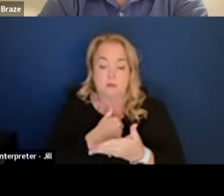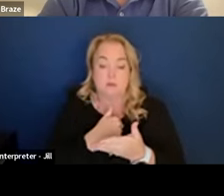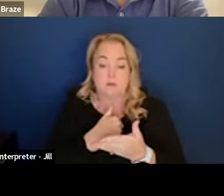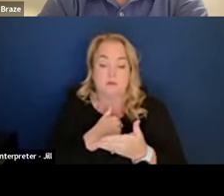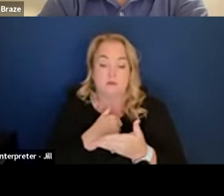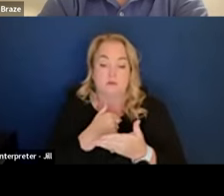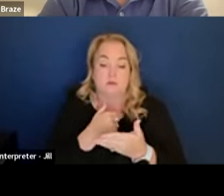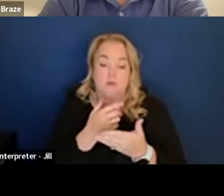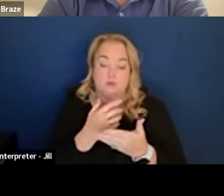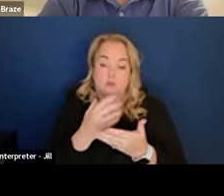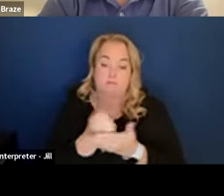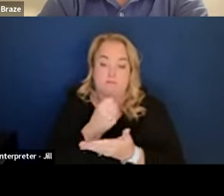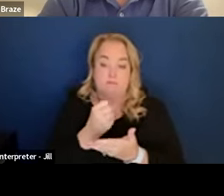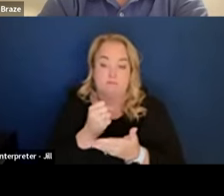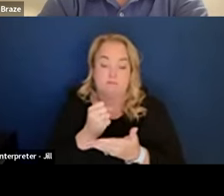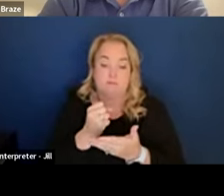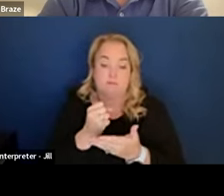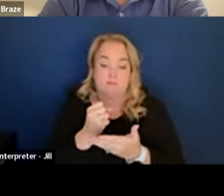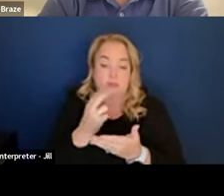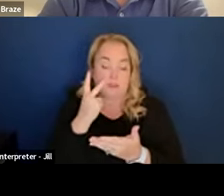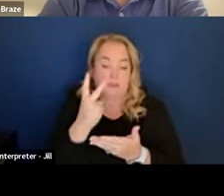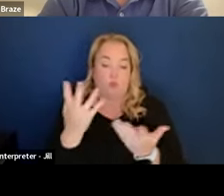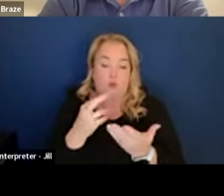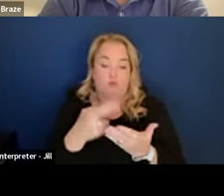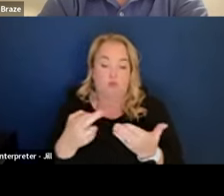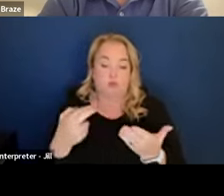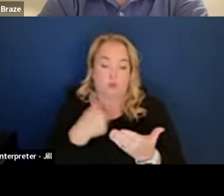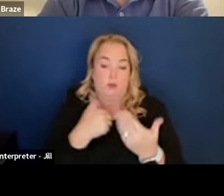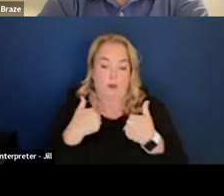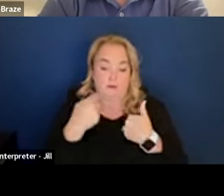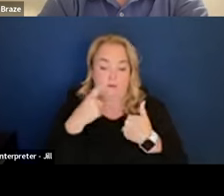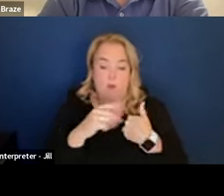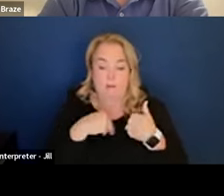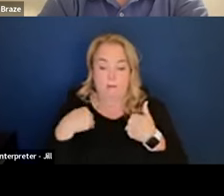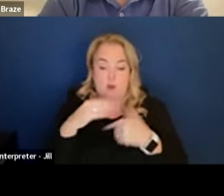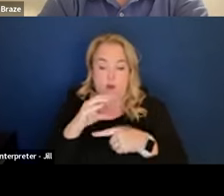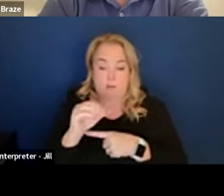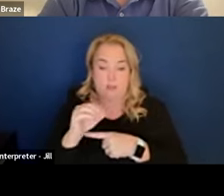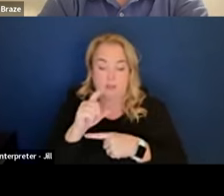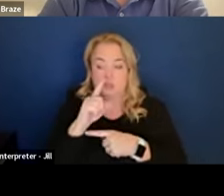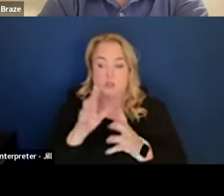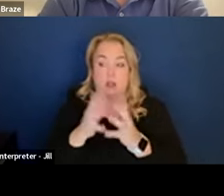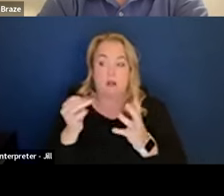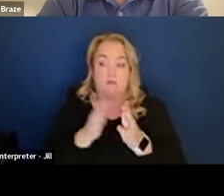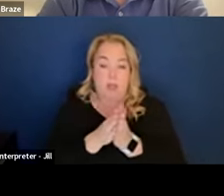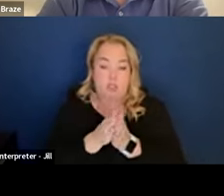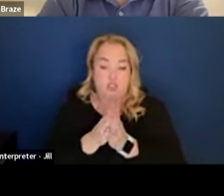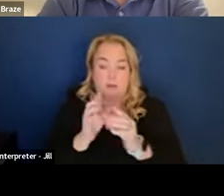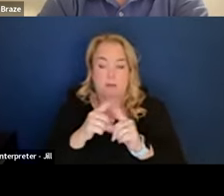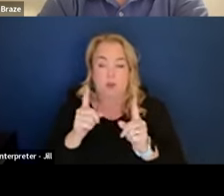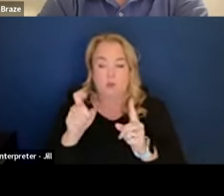leverage the resources of our member companies. And there's tons of passion, but we have to be realistic